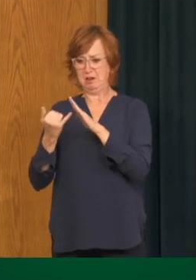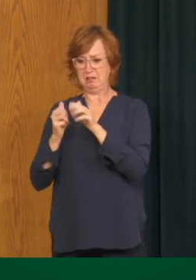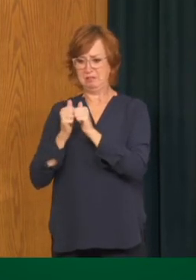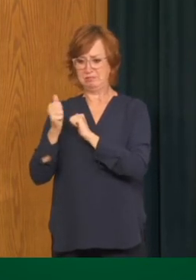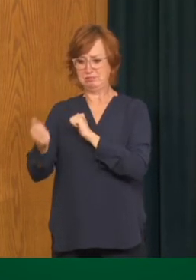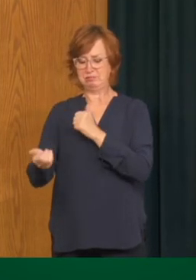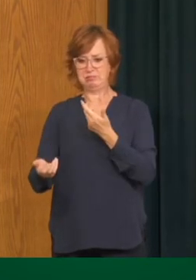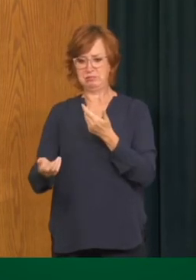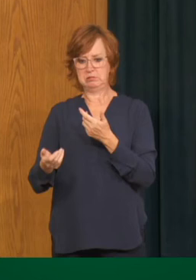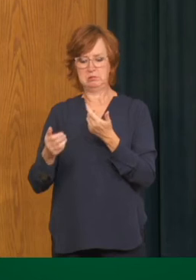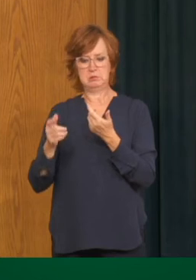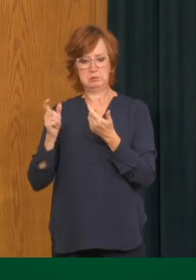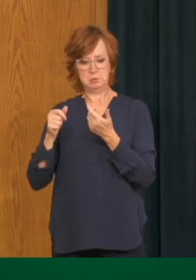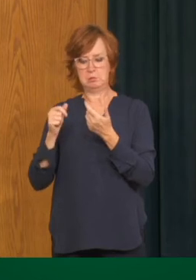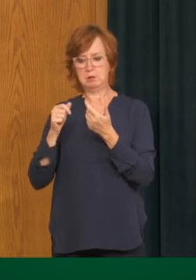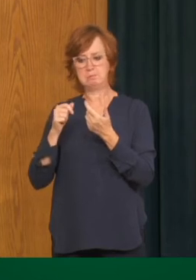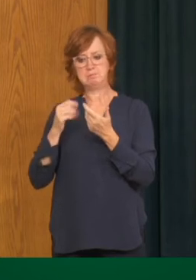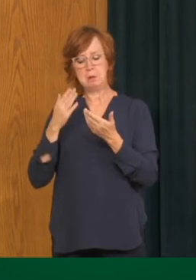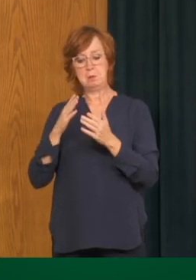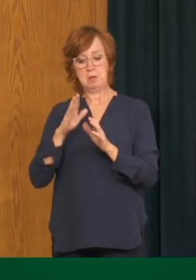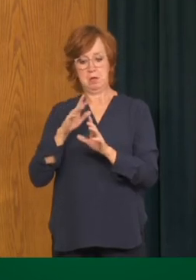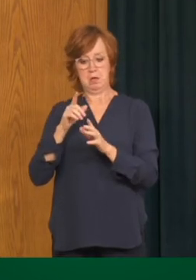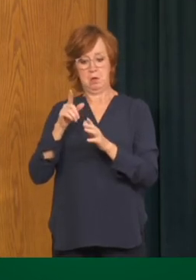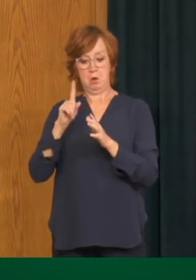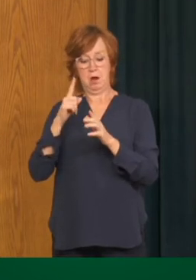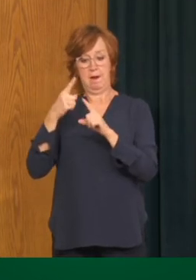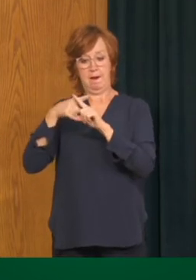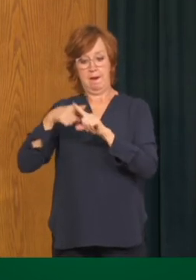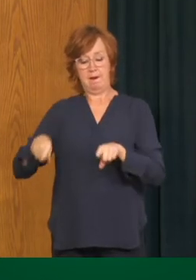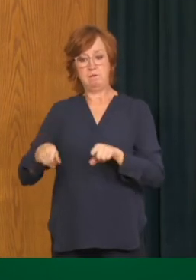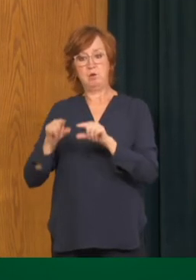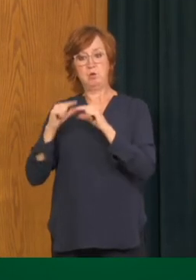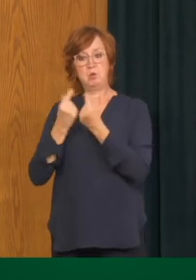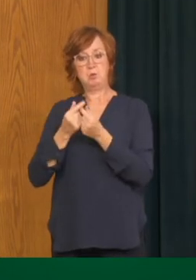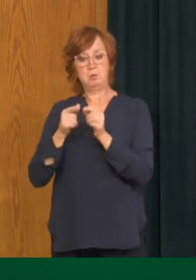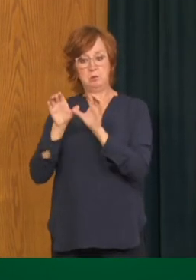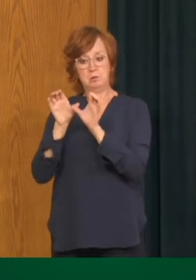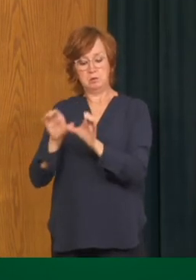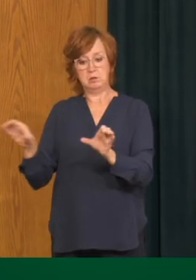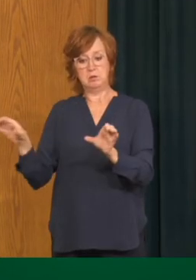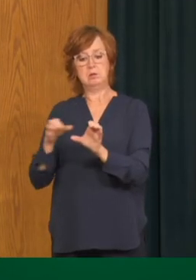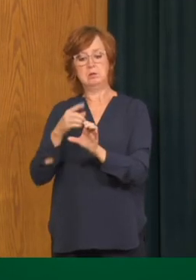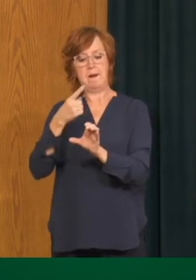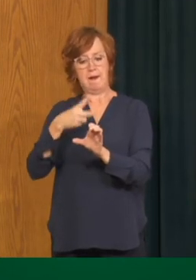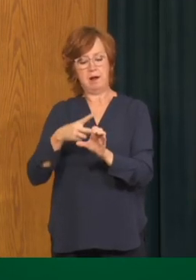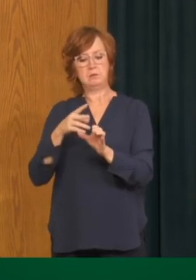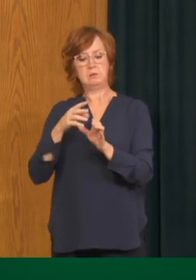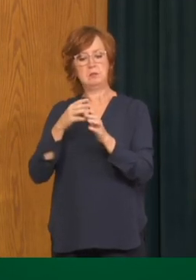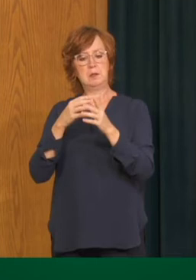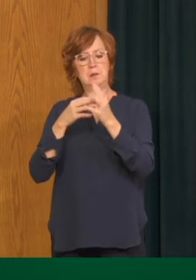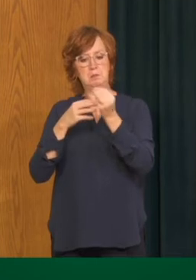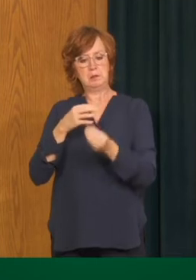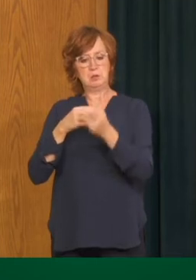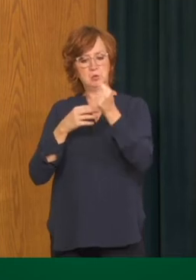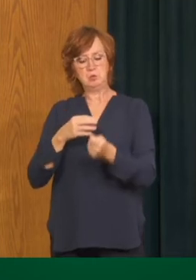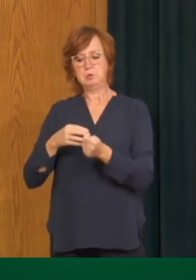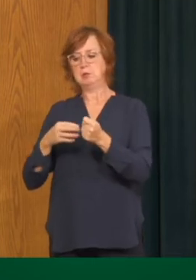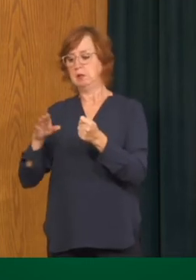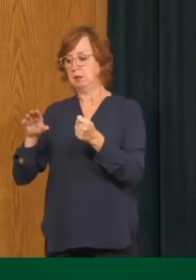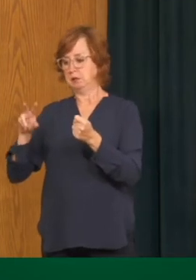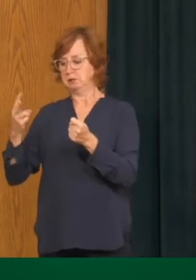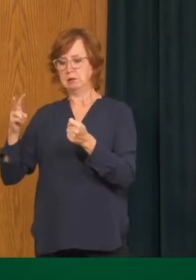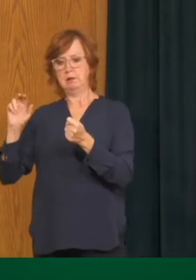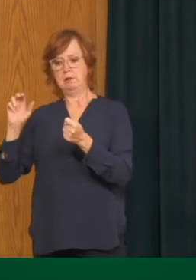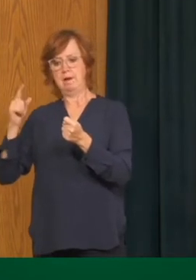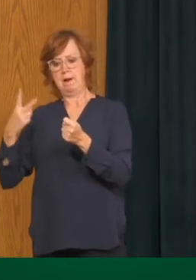arms of government and our partners at the divisional level. With respect to ventilation, over the course of the last number of years,